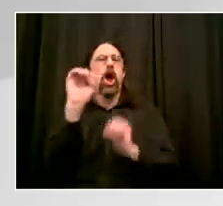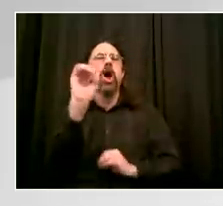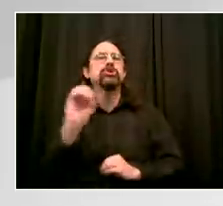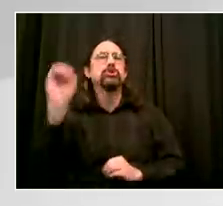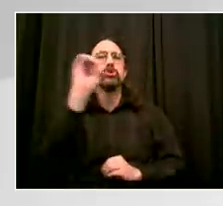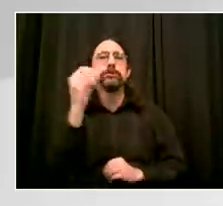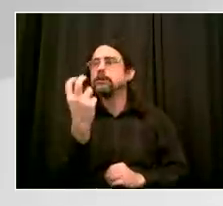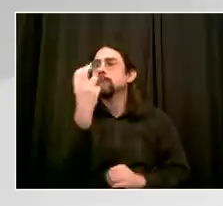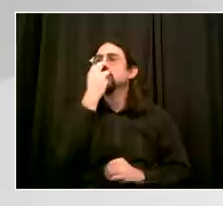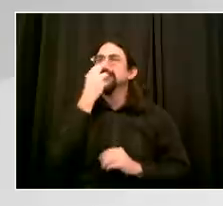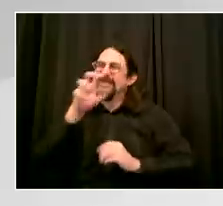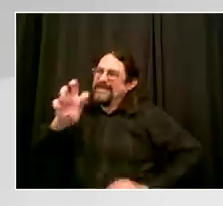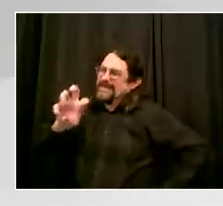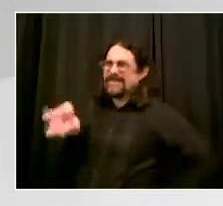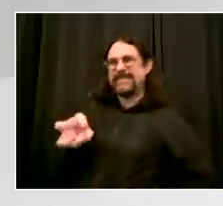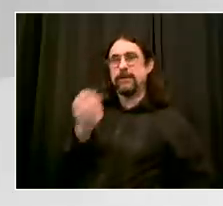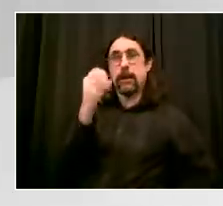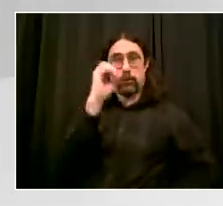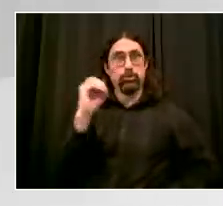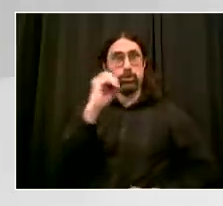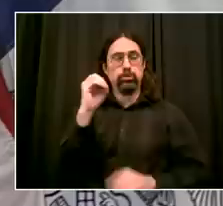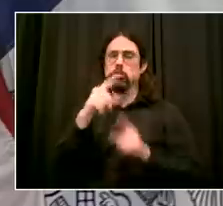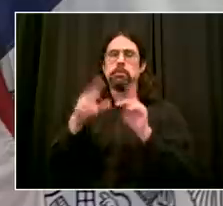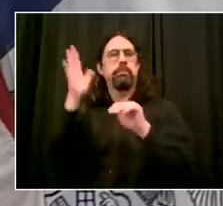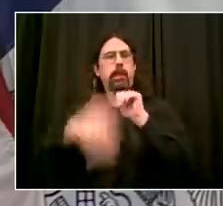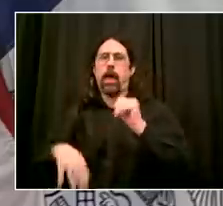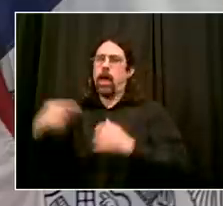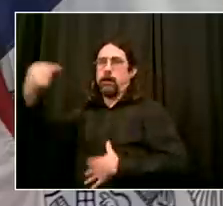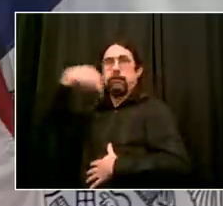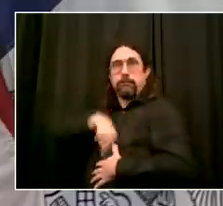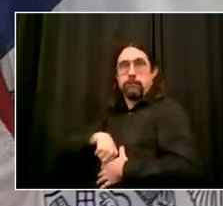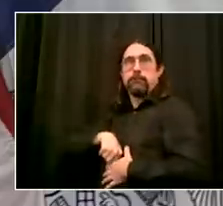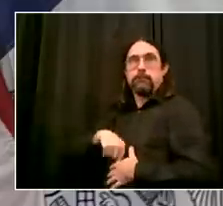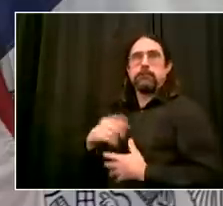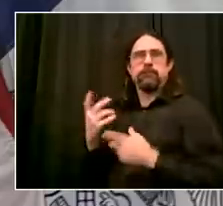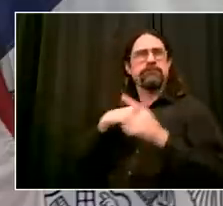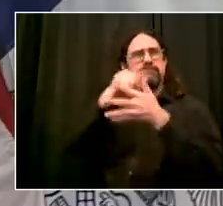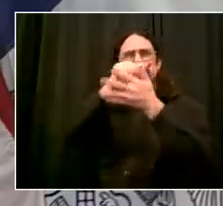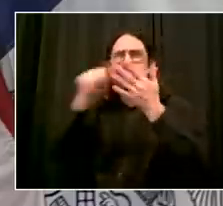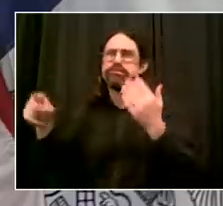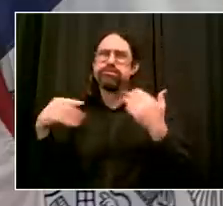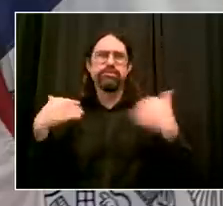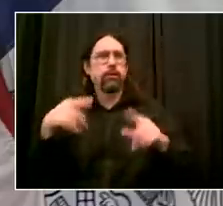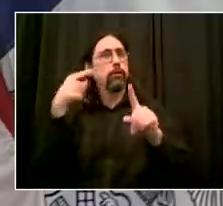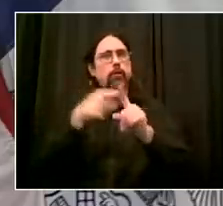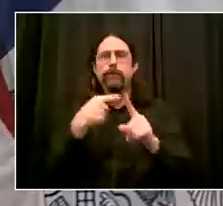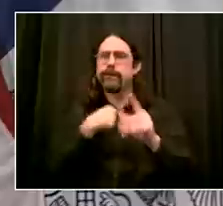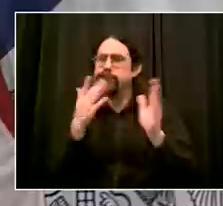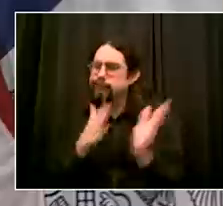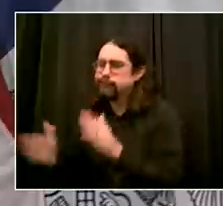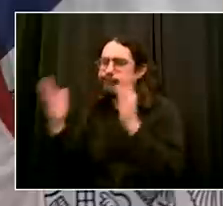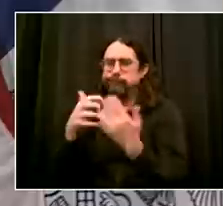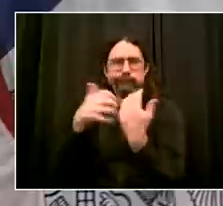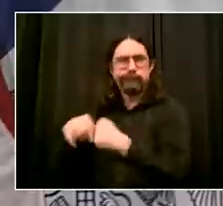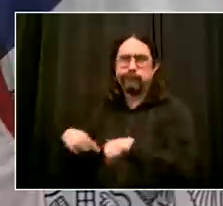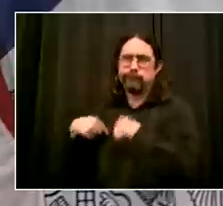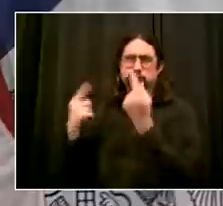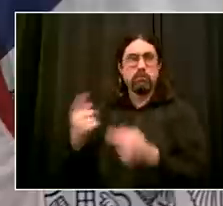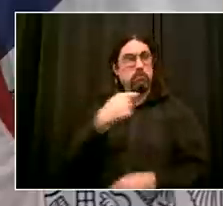become overwhelmed. Thank you, Mr. Mayor. Thank you, Mitch. Go ahead. The next is Bob Hennelly from the Chief Leader.